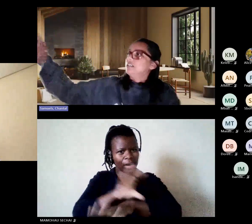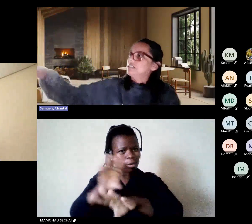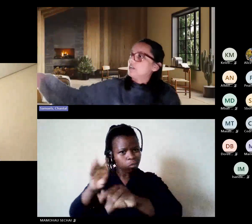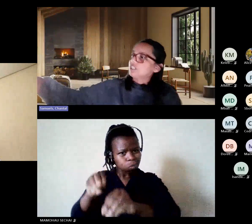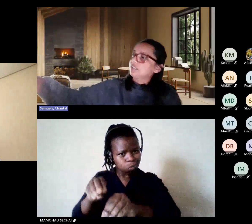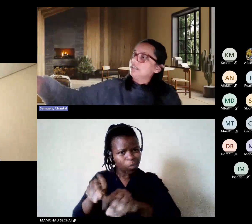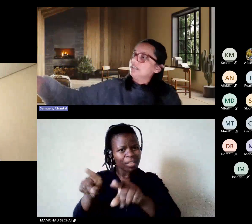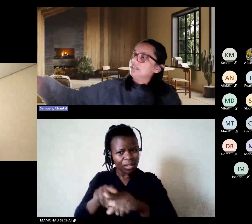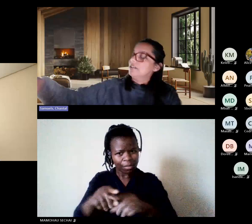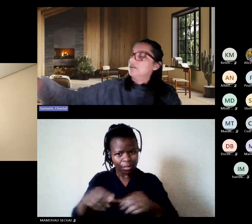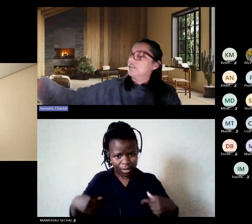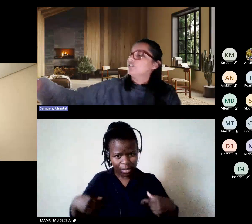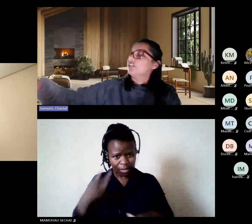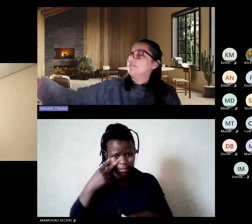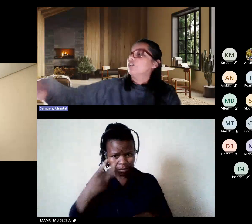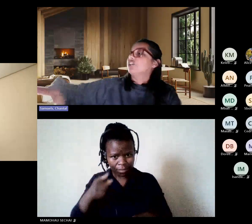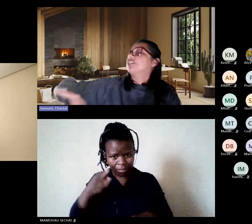about social